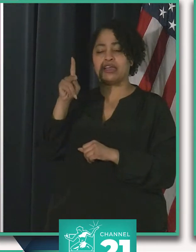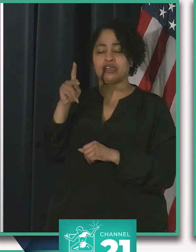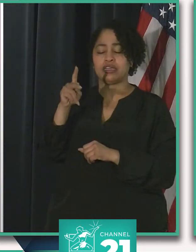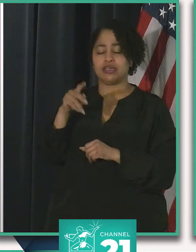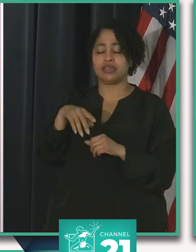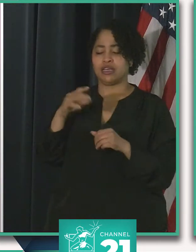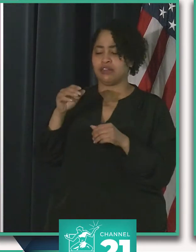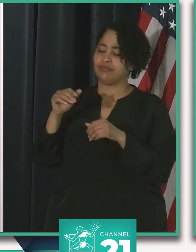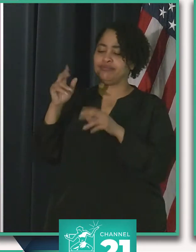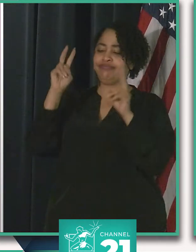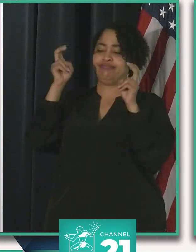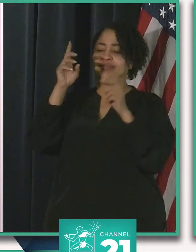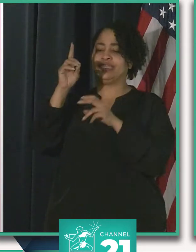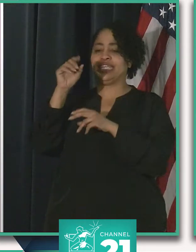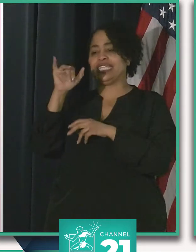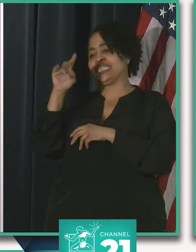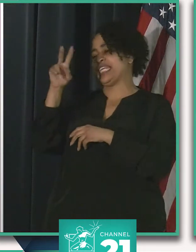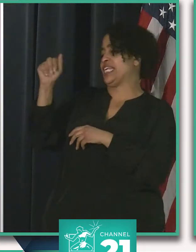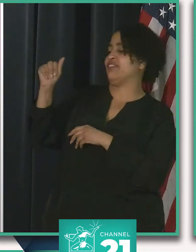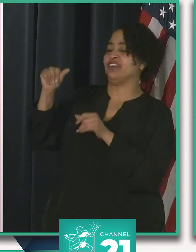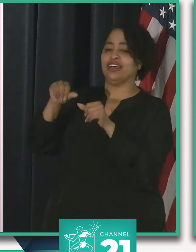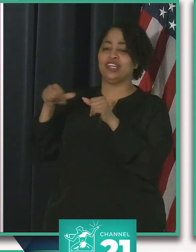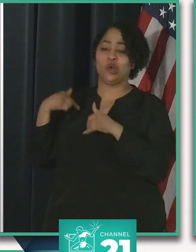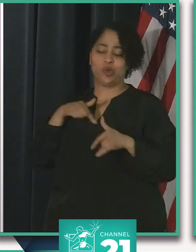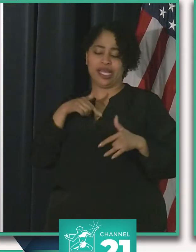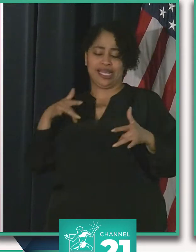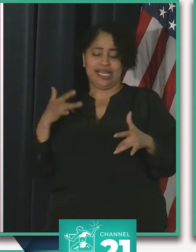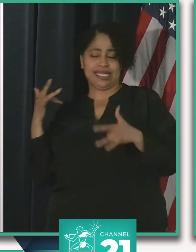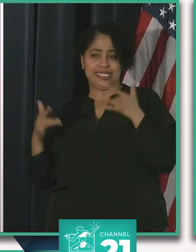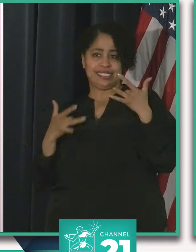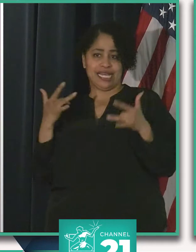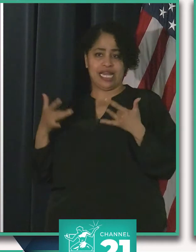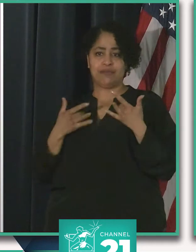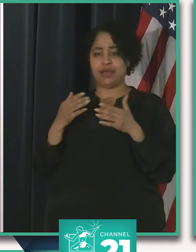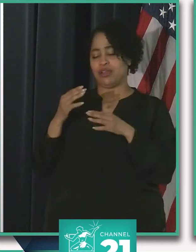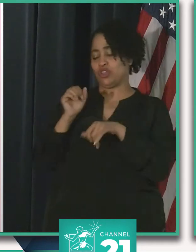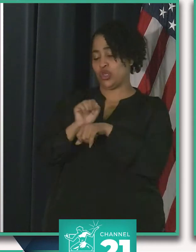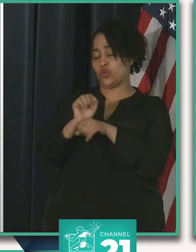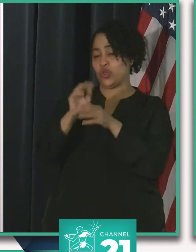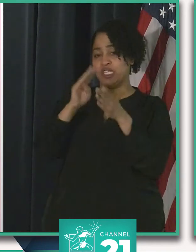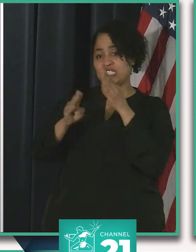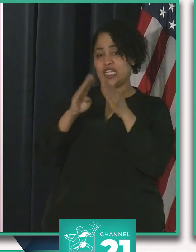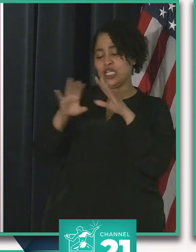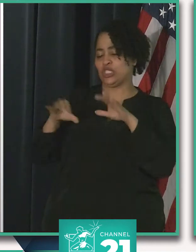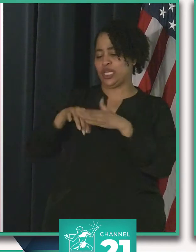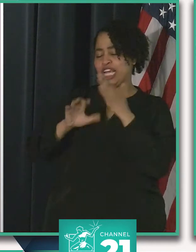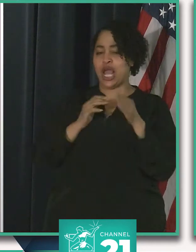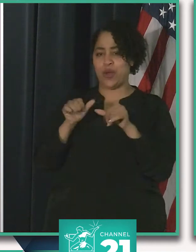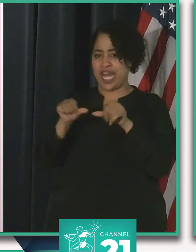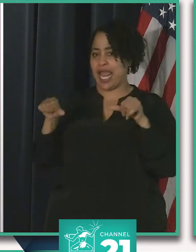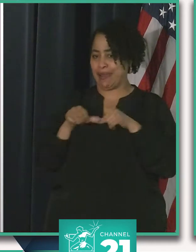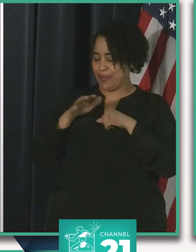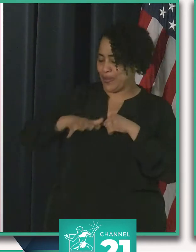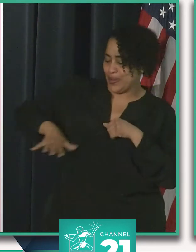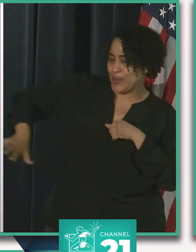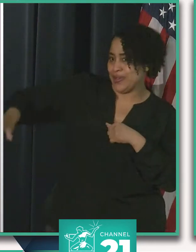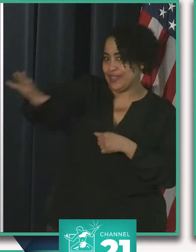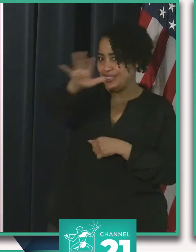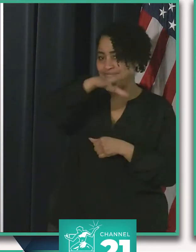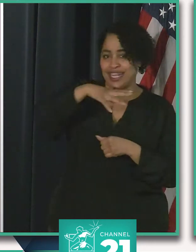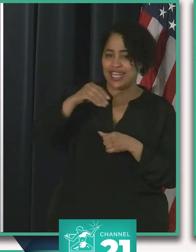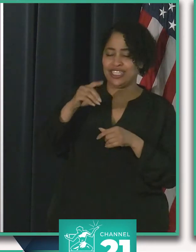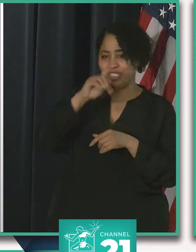aka DEVA. We are excited about the work the city is doing in the neighborhoods throughout the city of